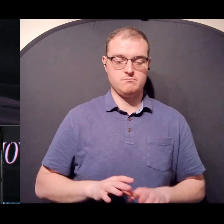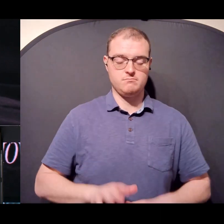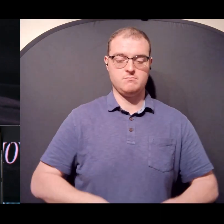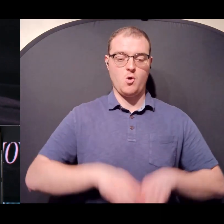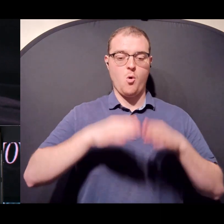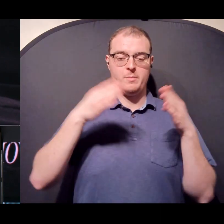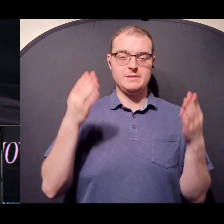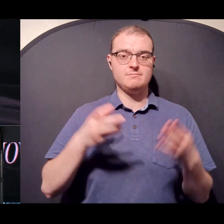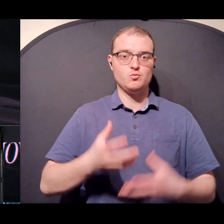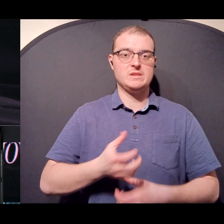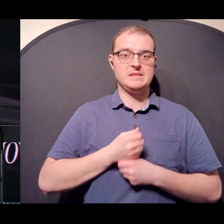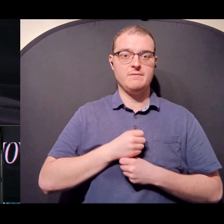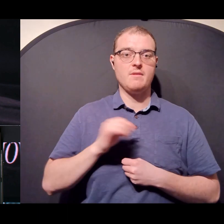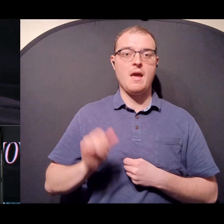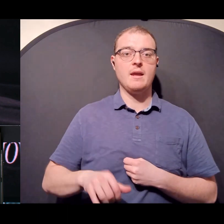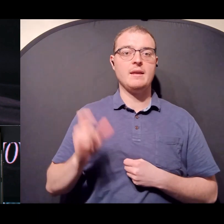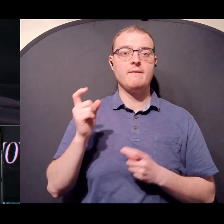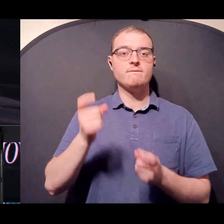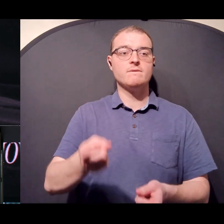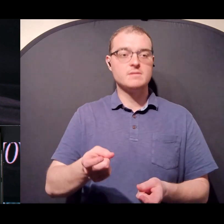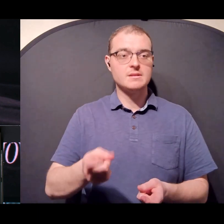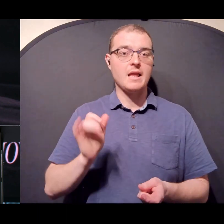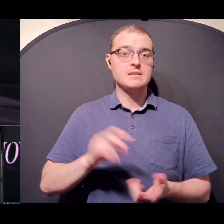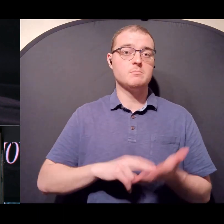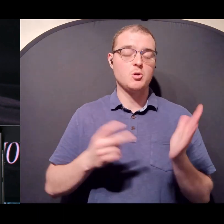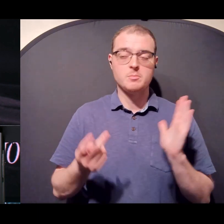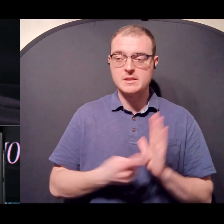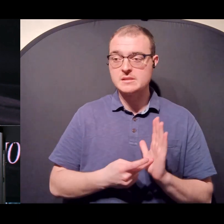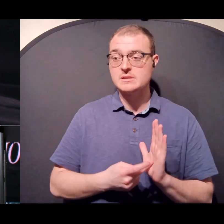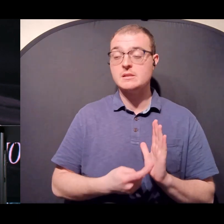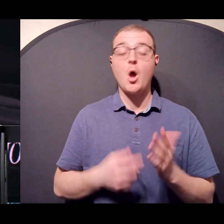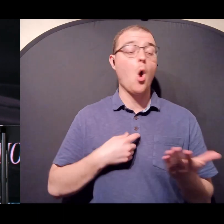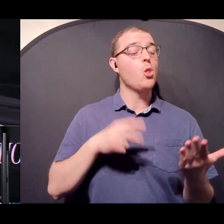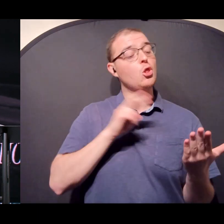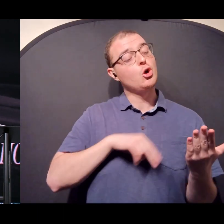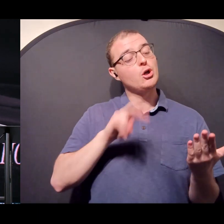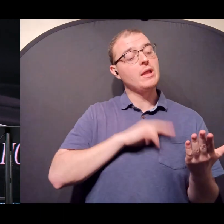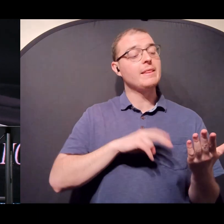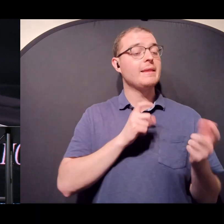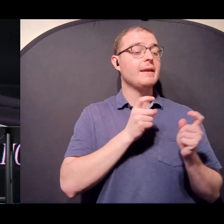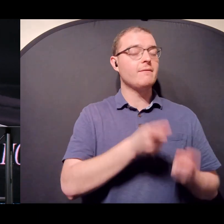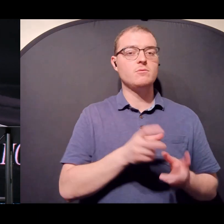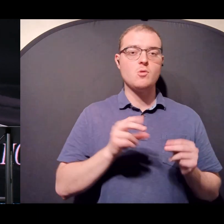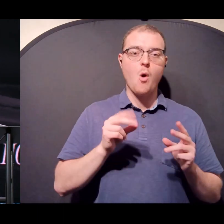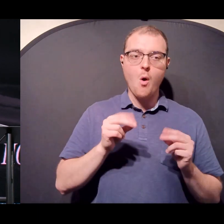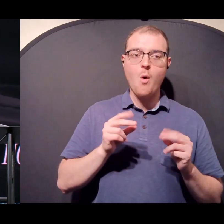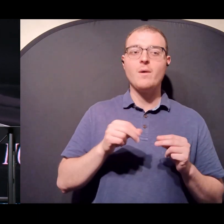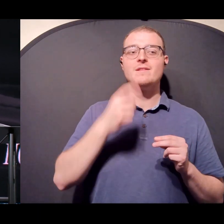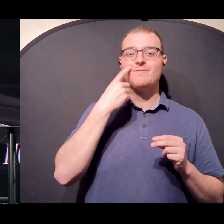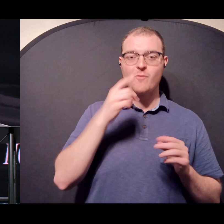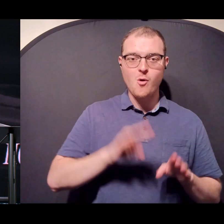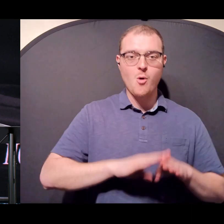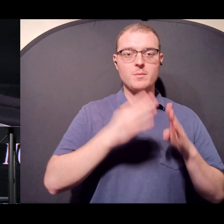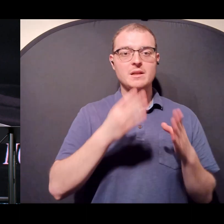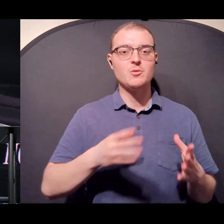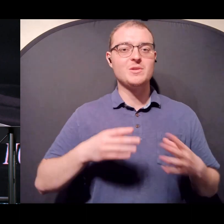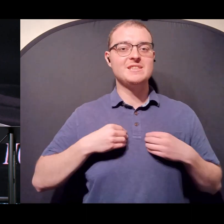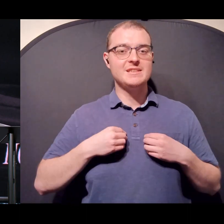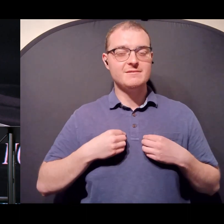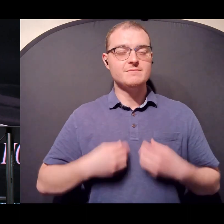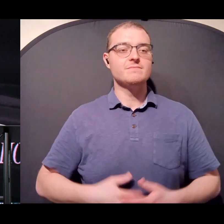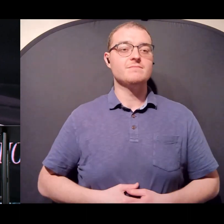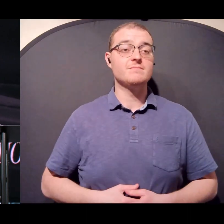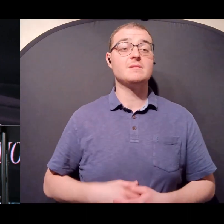be opened. They're meant to be opened and enjoyed and received.